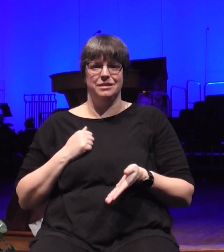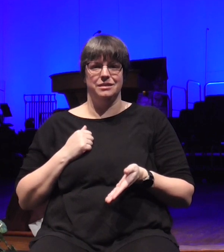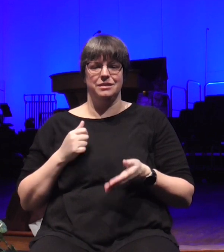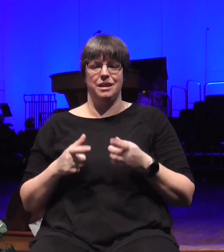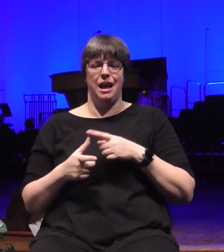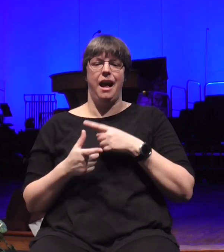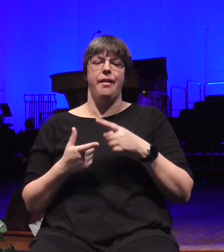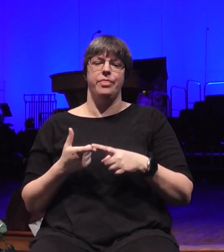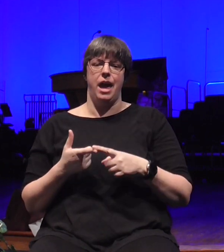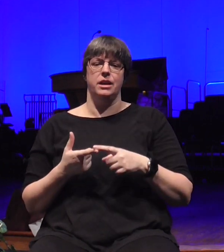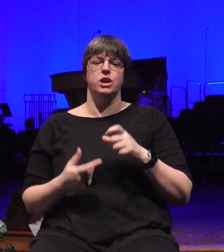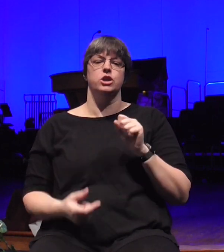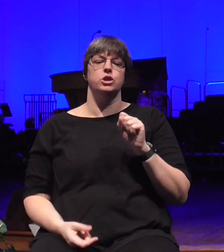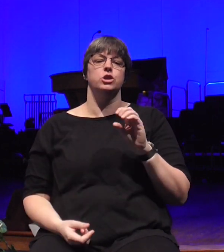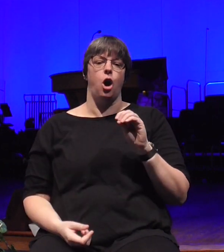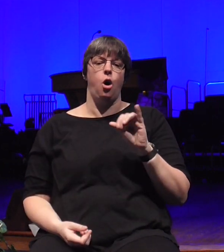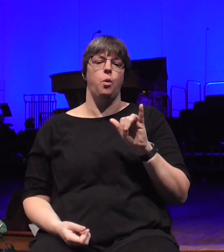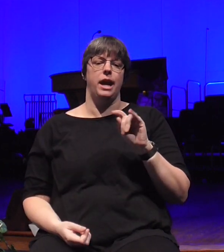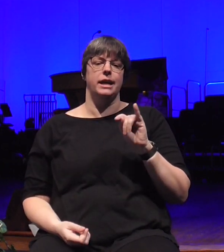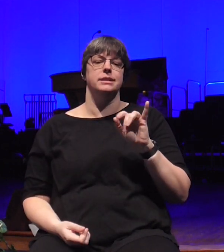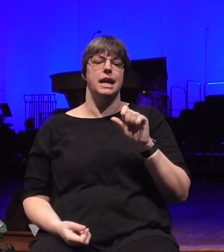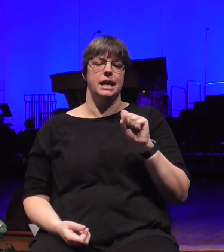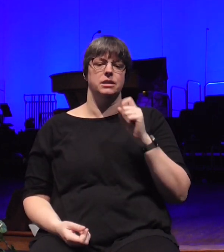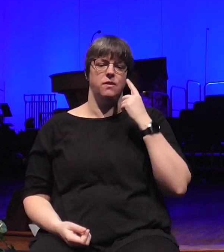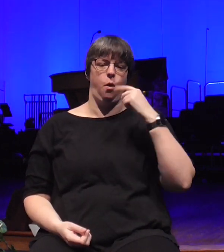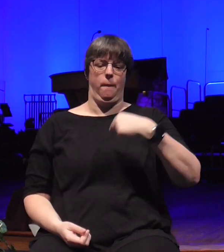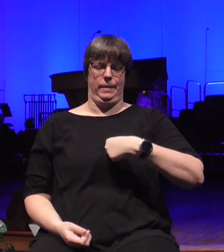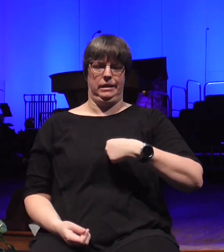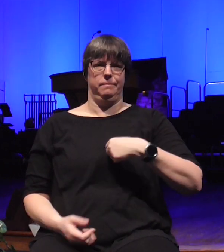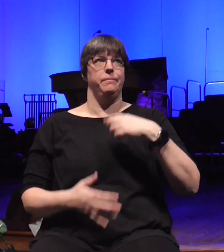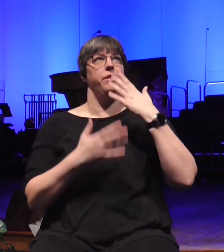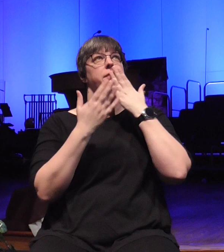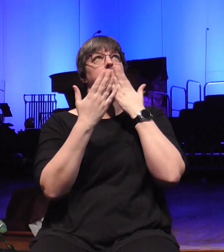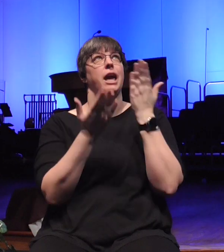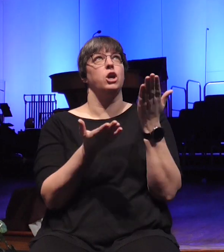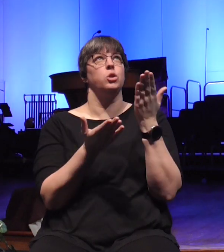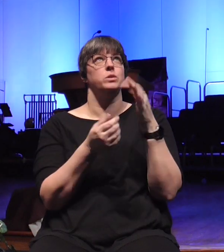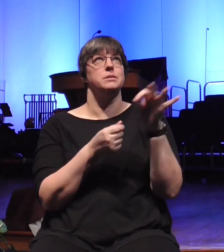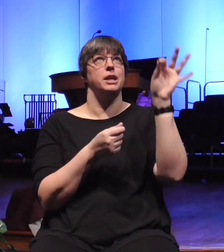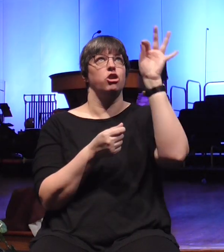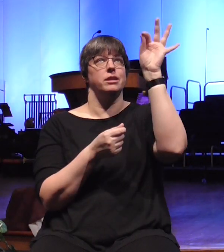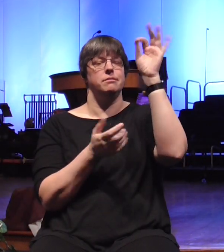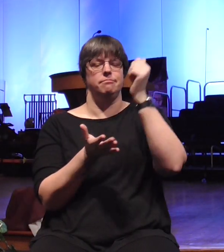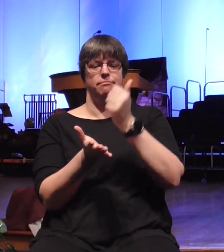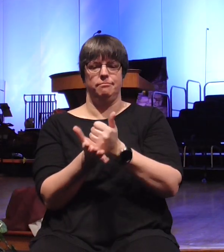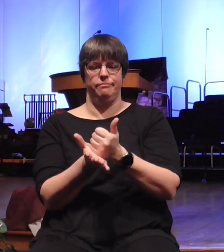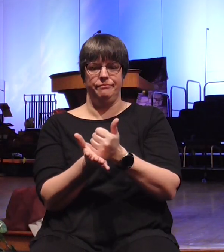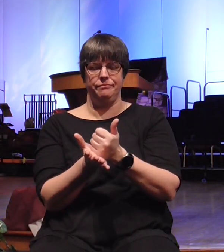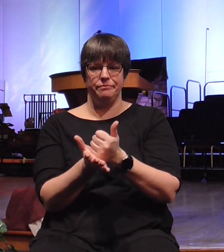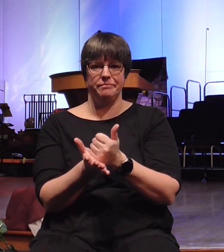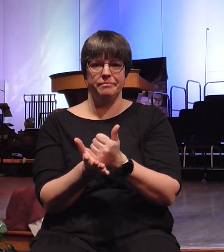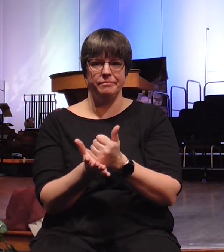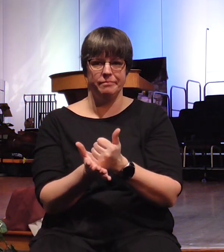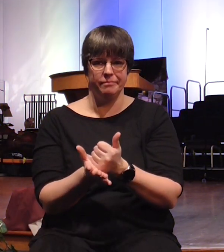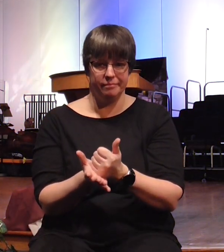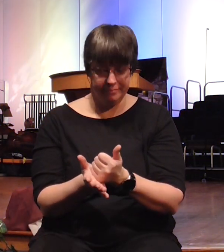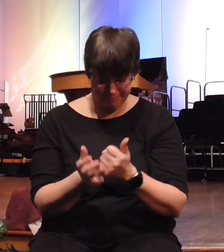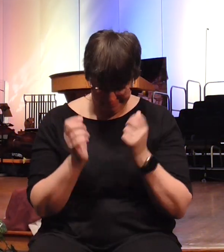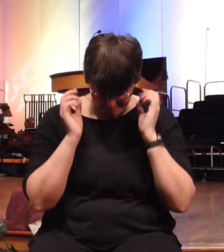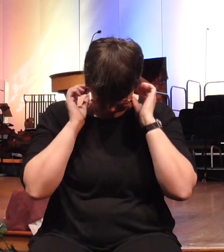and then so it is for me. Thank you, Spirit. Amen.